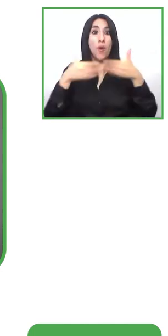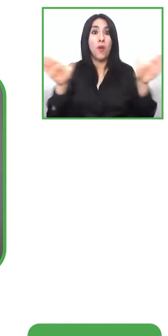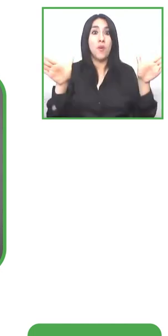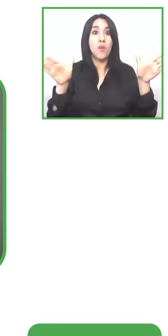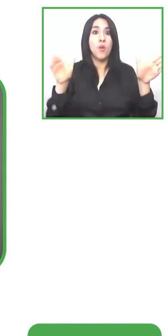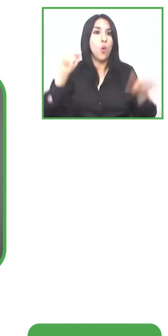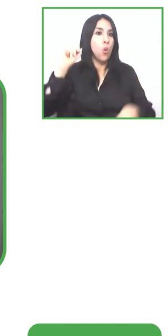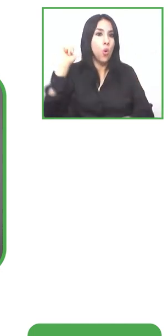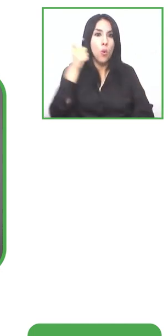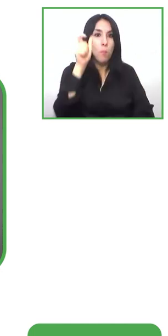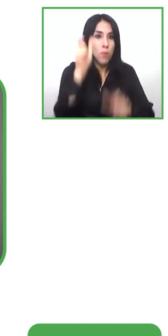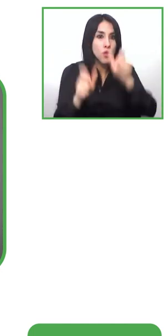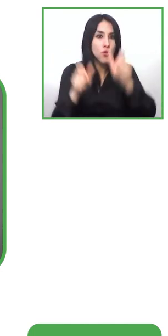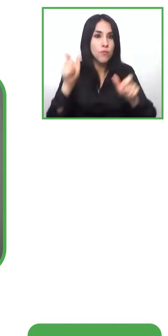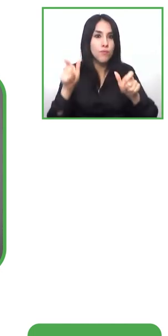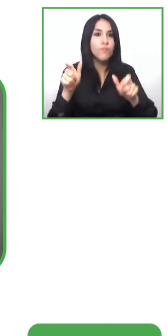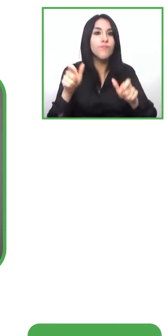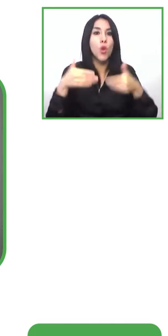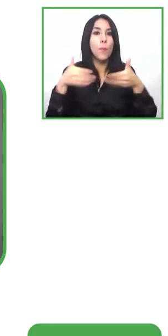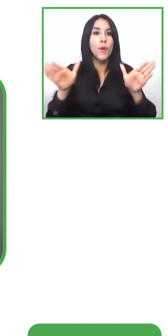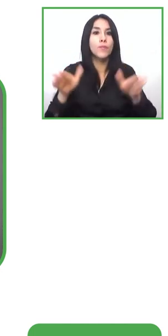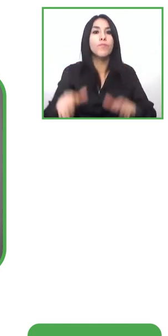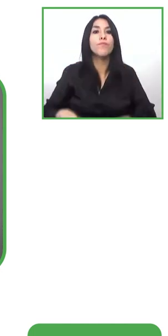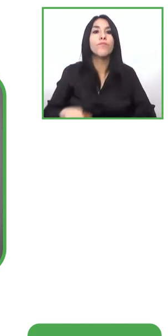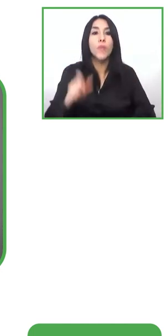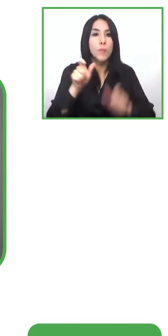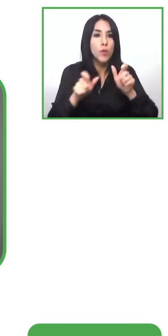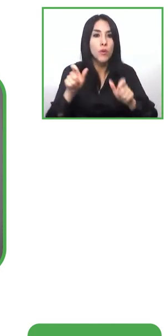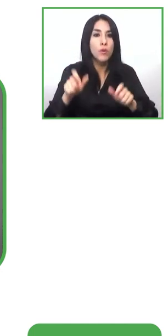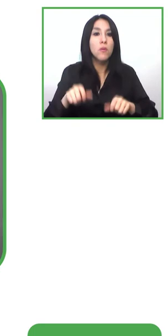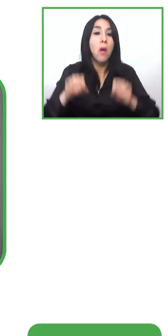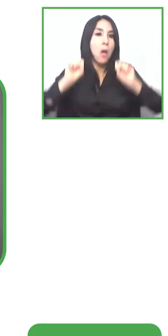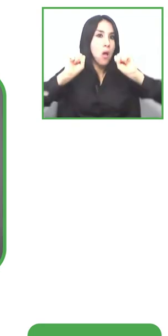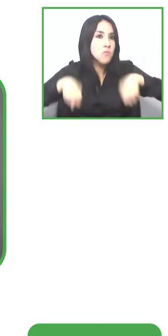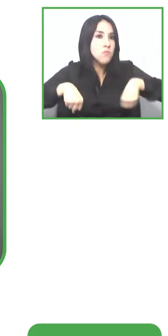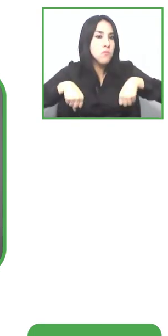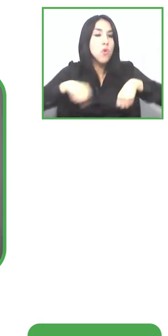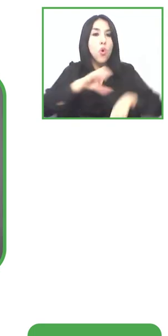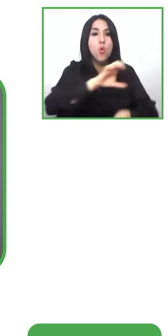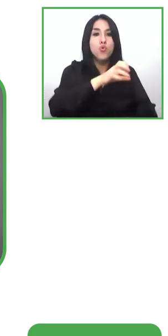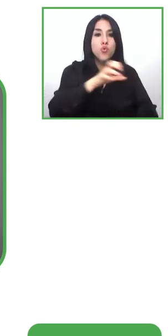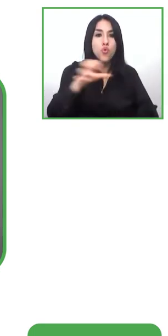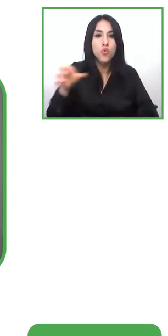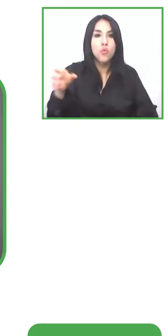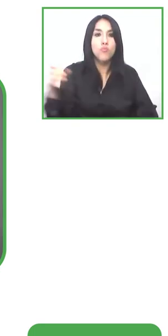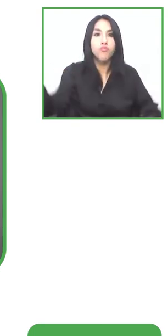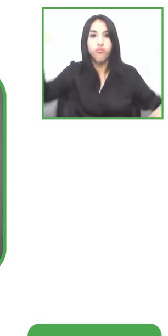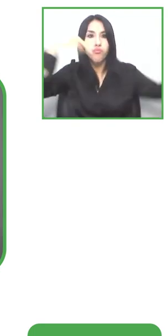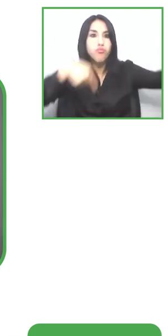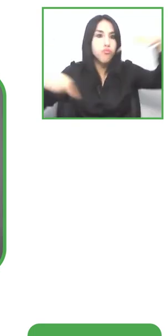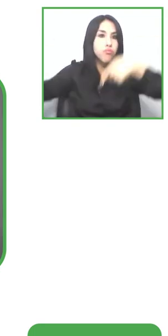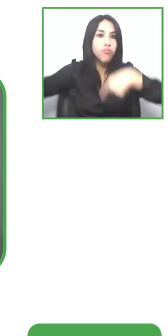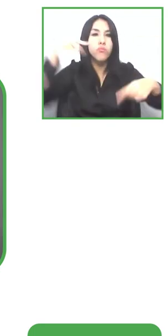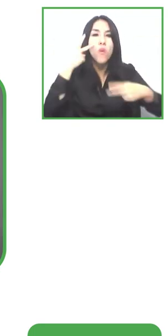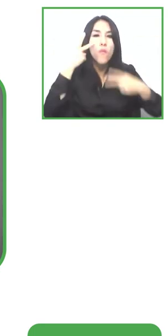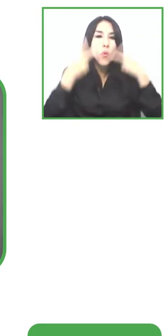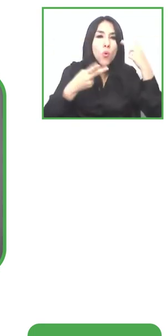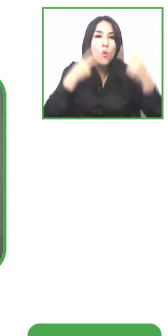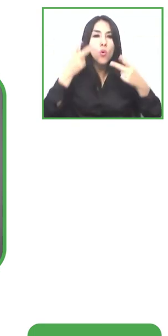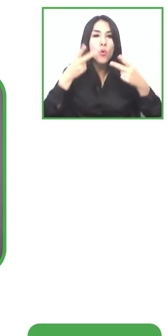and be well known by people in the country, but internationally, whenever tourism